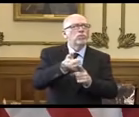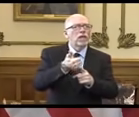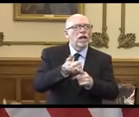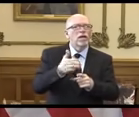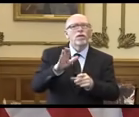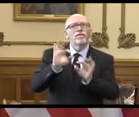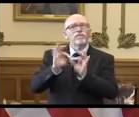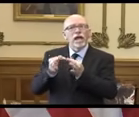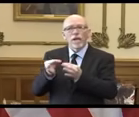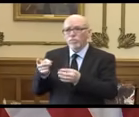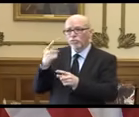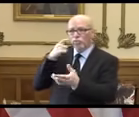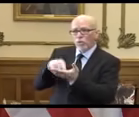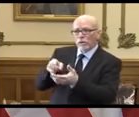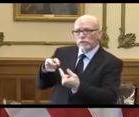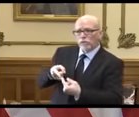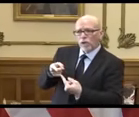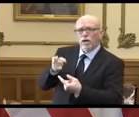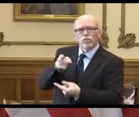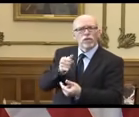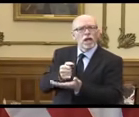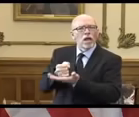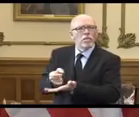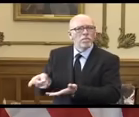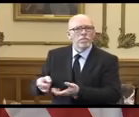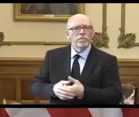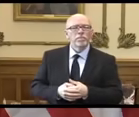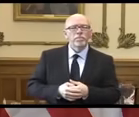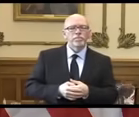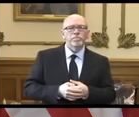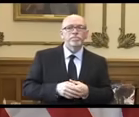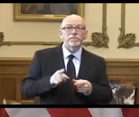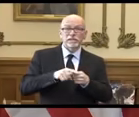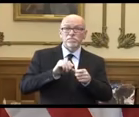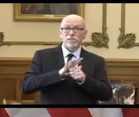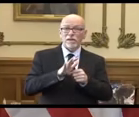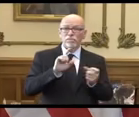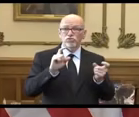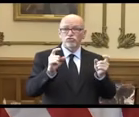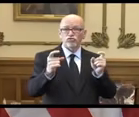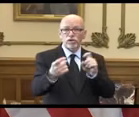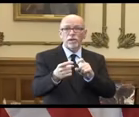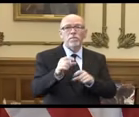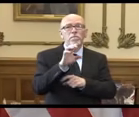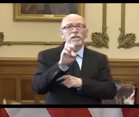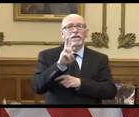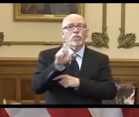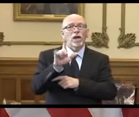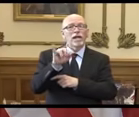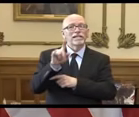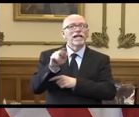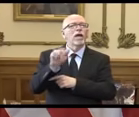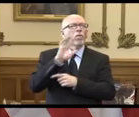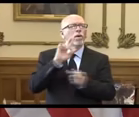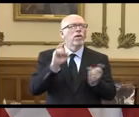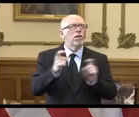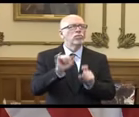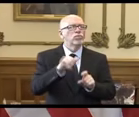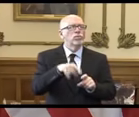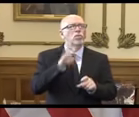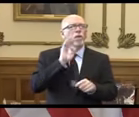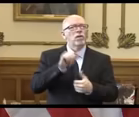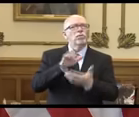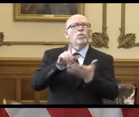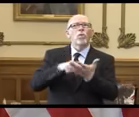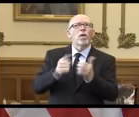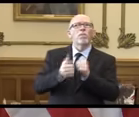families who might be struggling. As the pandemic situation changes, Be Well Indiana will adapt and shift focus to address the